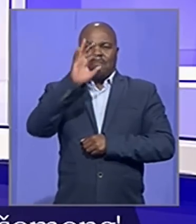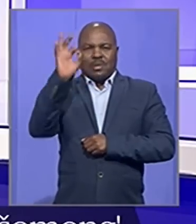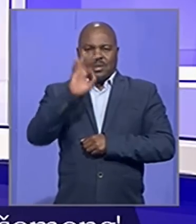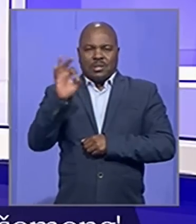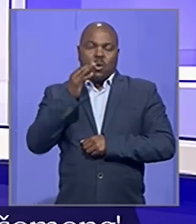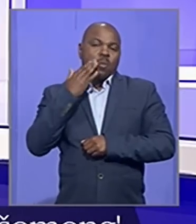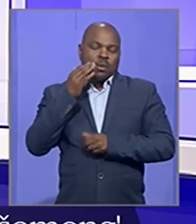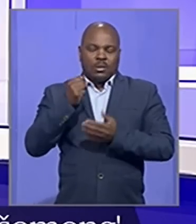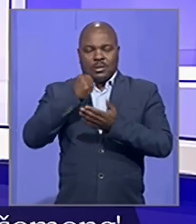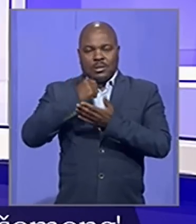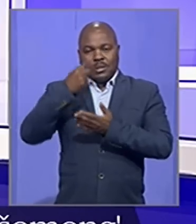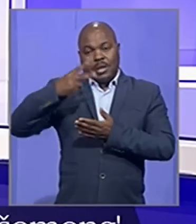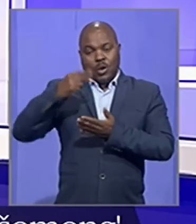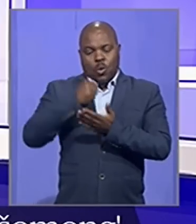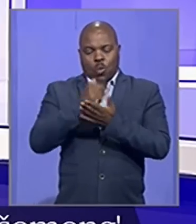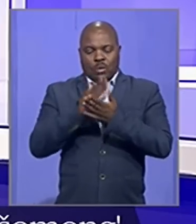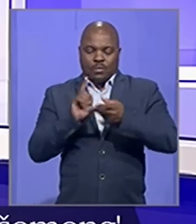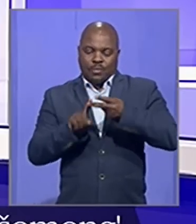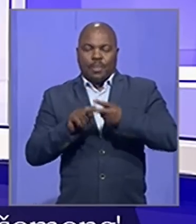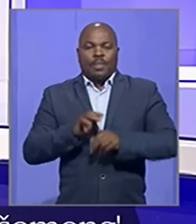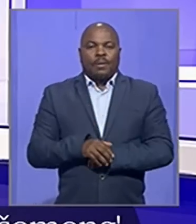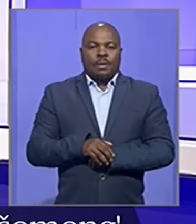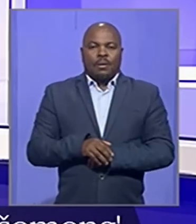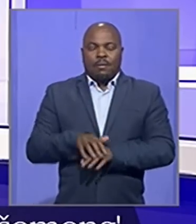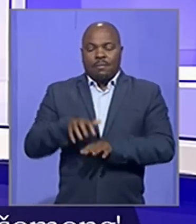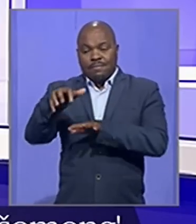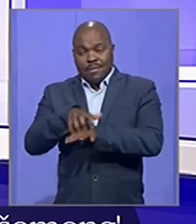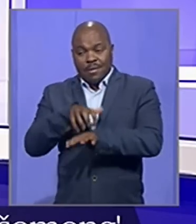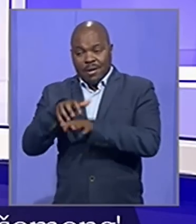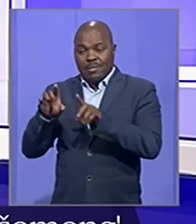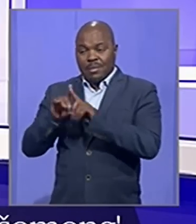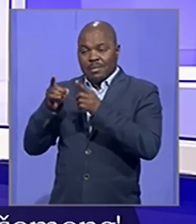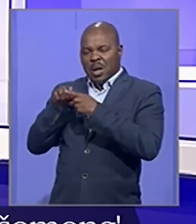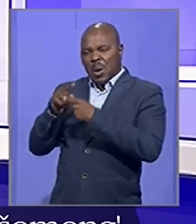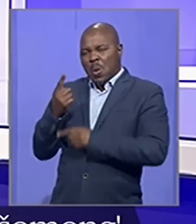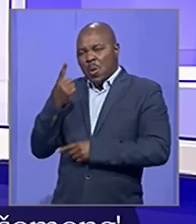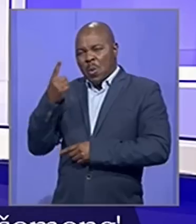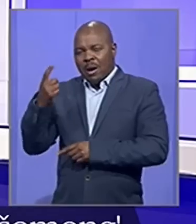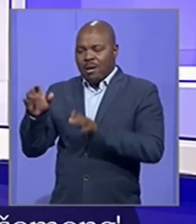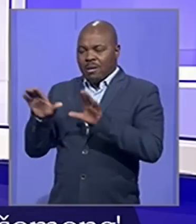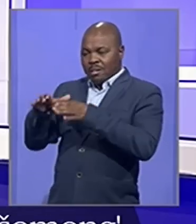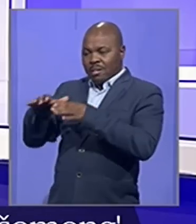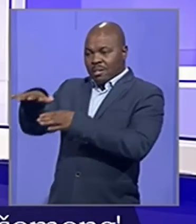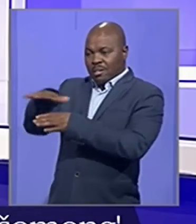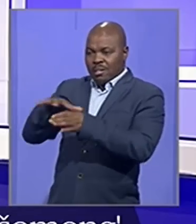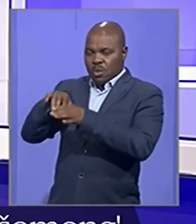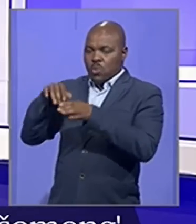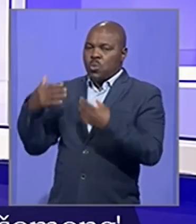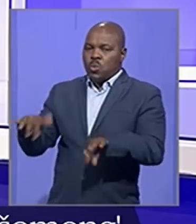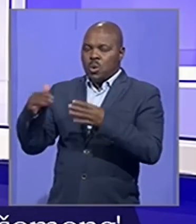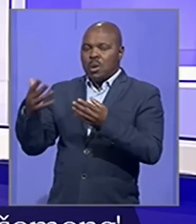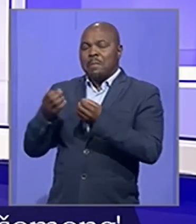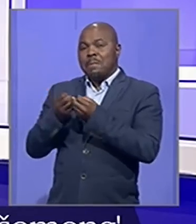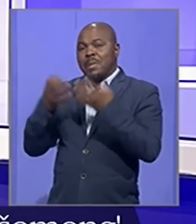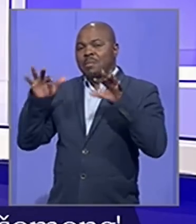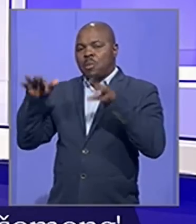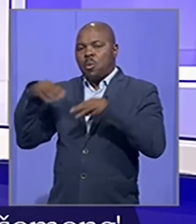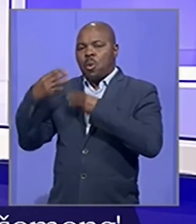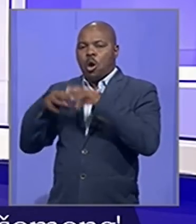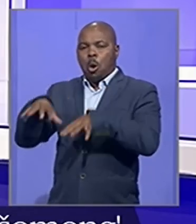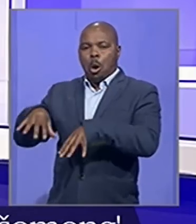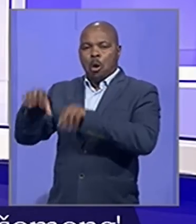33.5 kotareng ya bobedi. Lefapha la tša temo ke le tee la mafapha ao a nago le palo ya godimo ya tobo ya